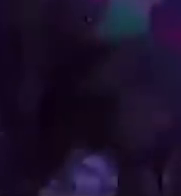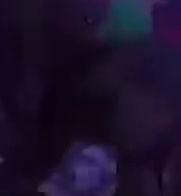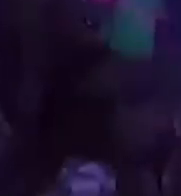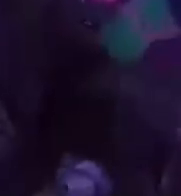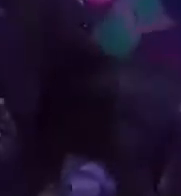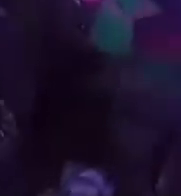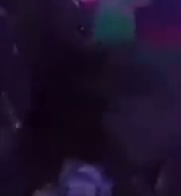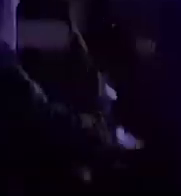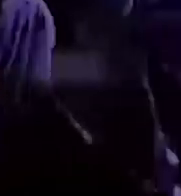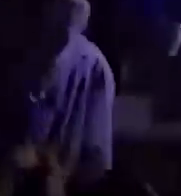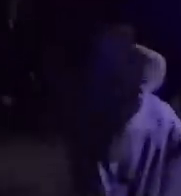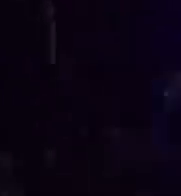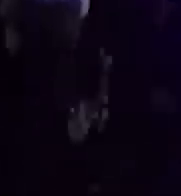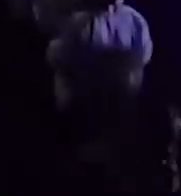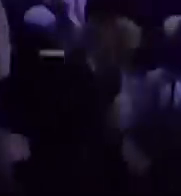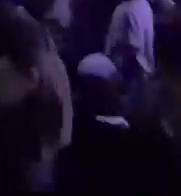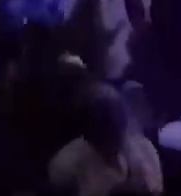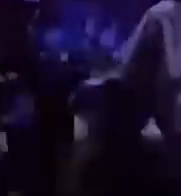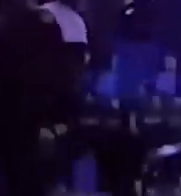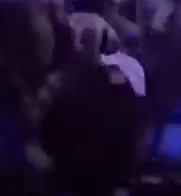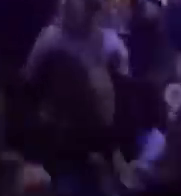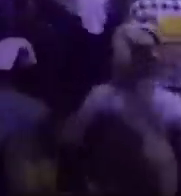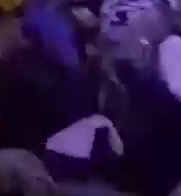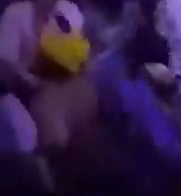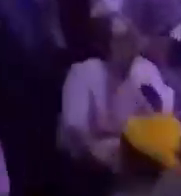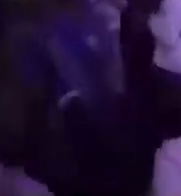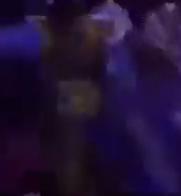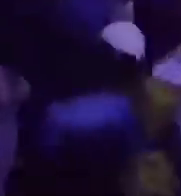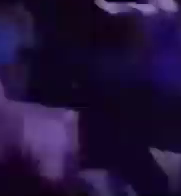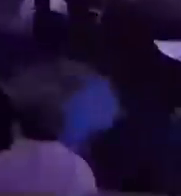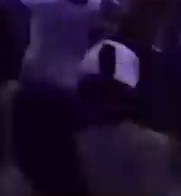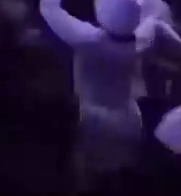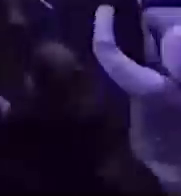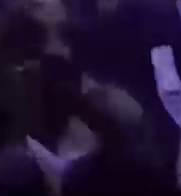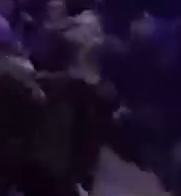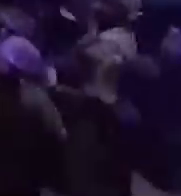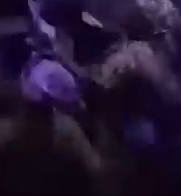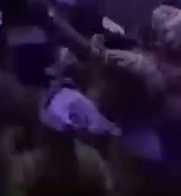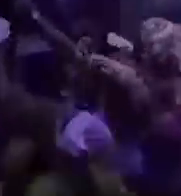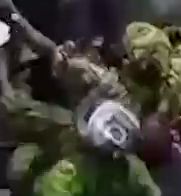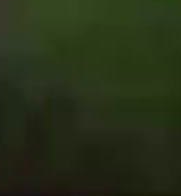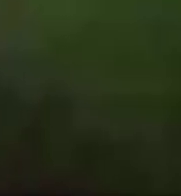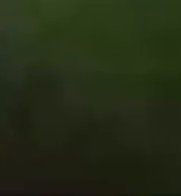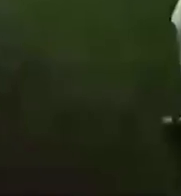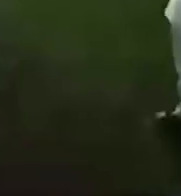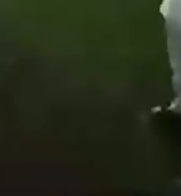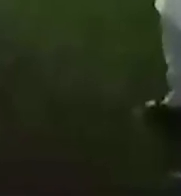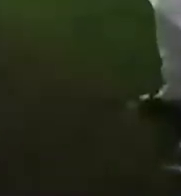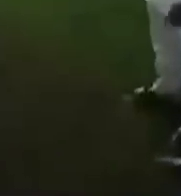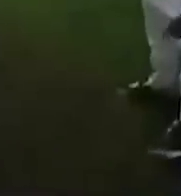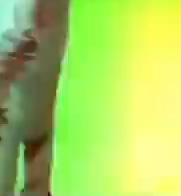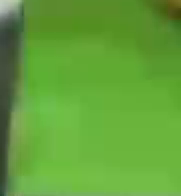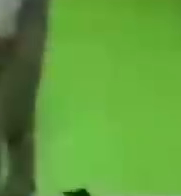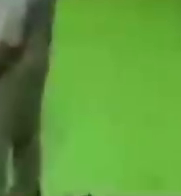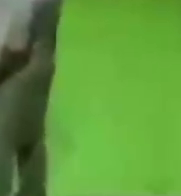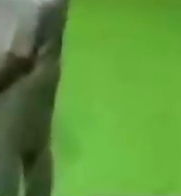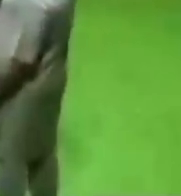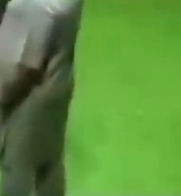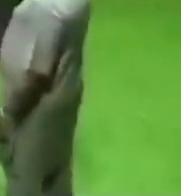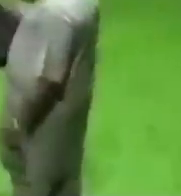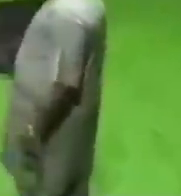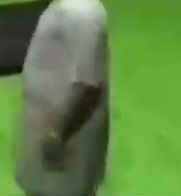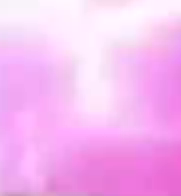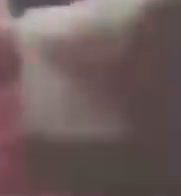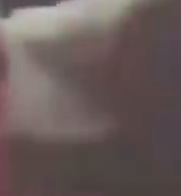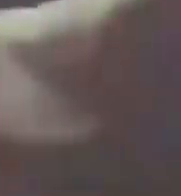lágùnrin ìpàdé agbára yìí o. Látọjọ́ Thursday 17th August, the Sunday 17th September. Ní ìwòlí Ọlọ́run yóò fi wà ní Sebioba